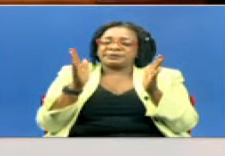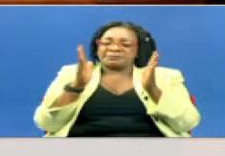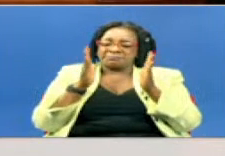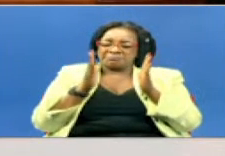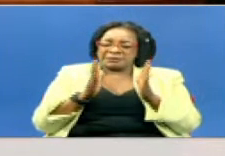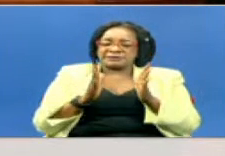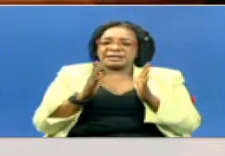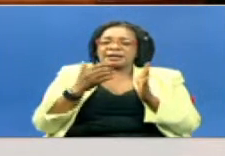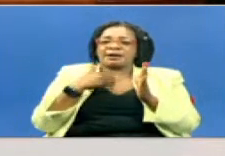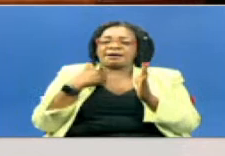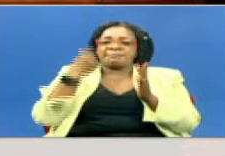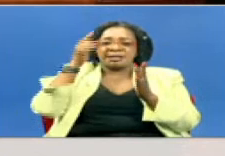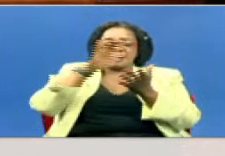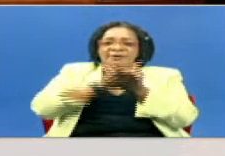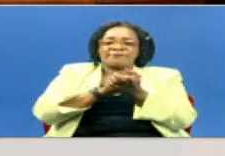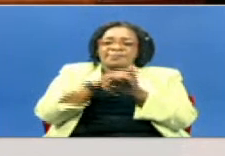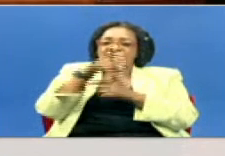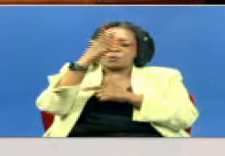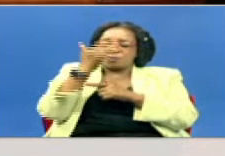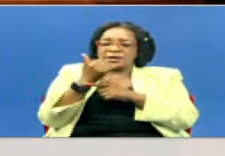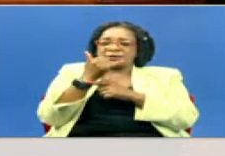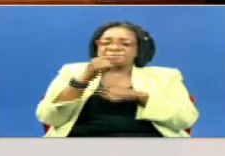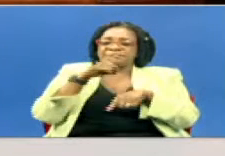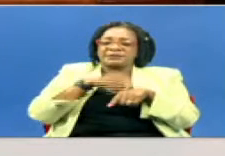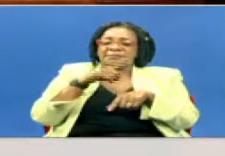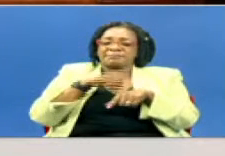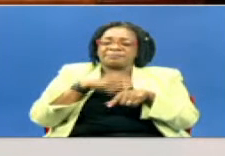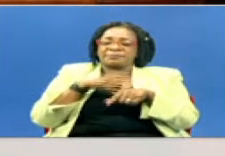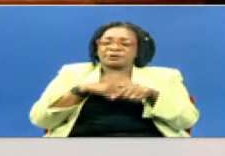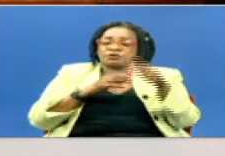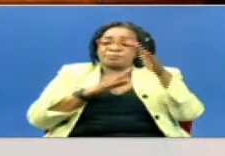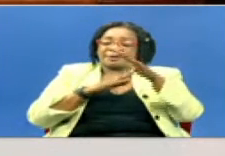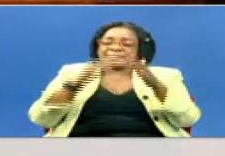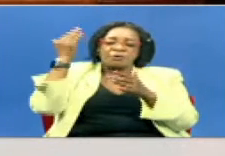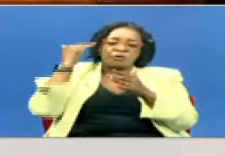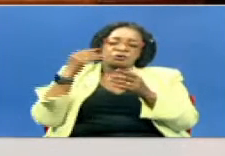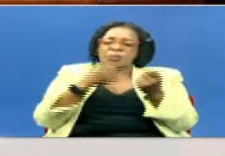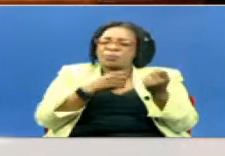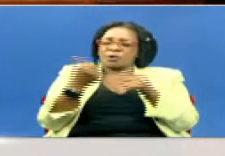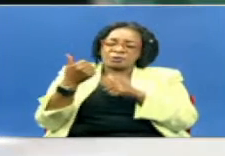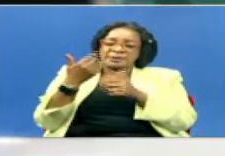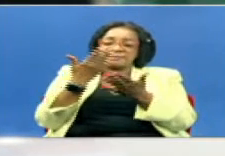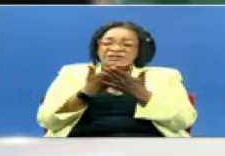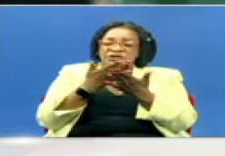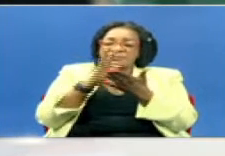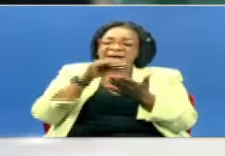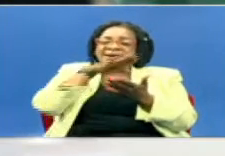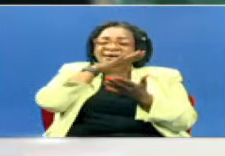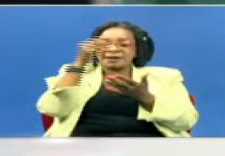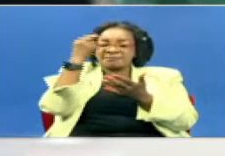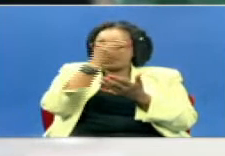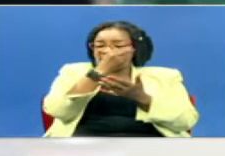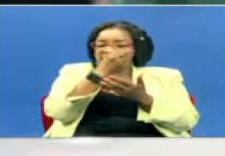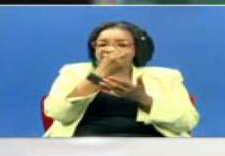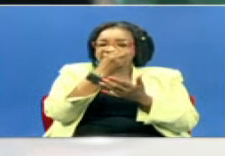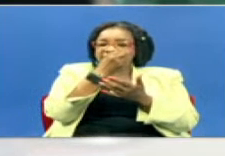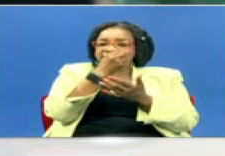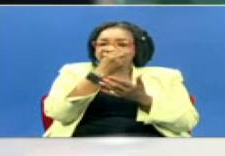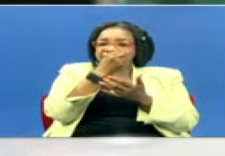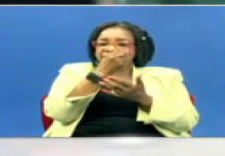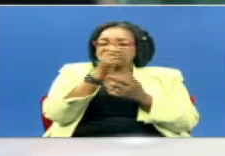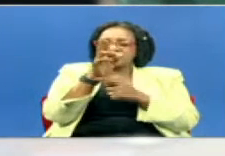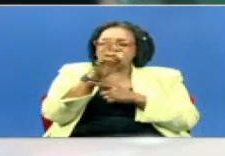is why when the Supreme Court threw out the petition by Raila Odinga and Martha Karua, and